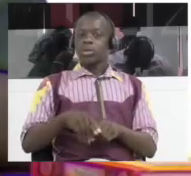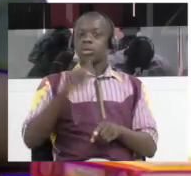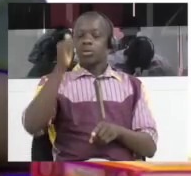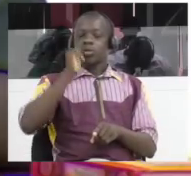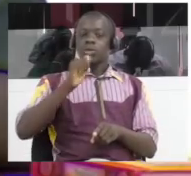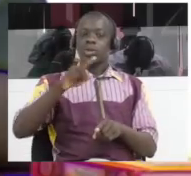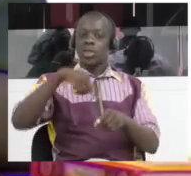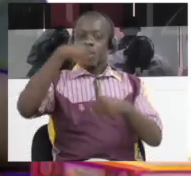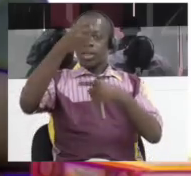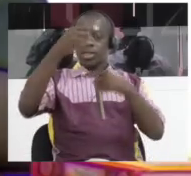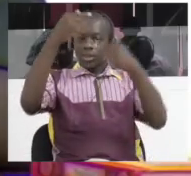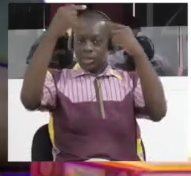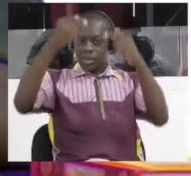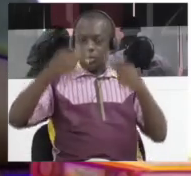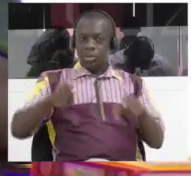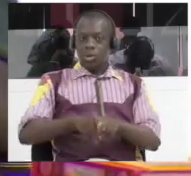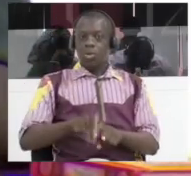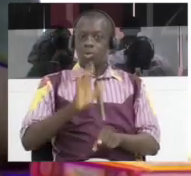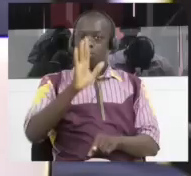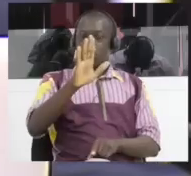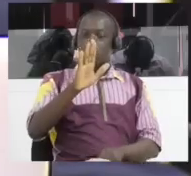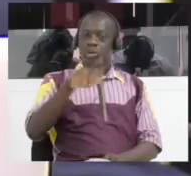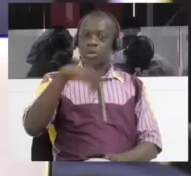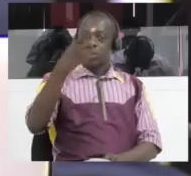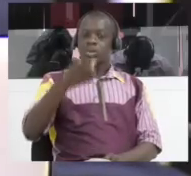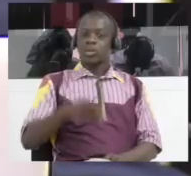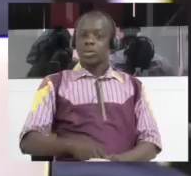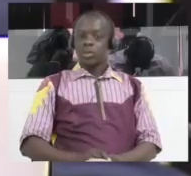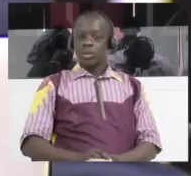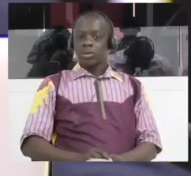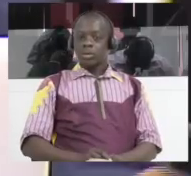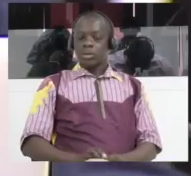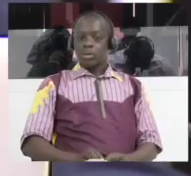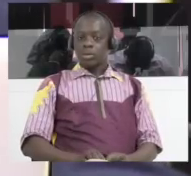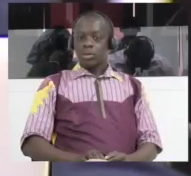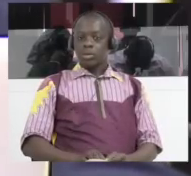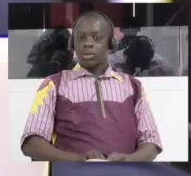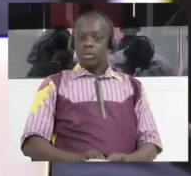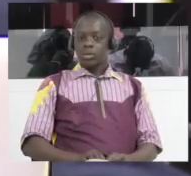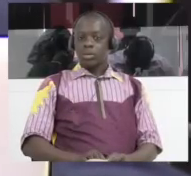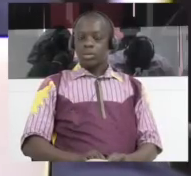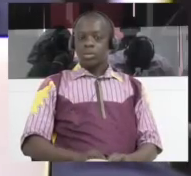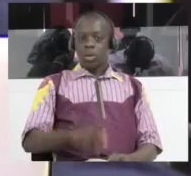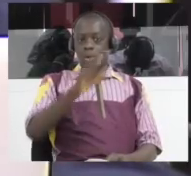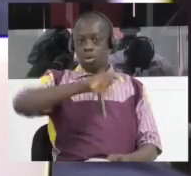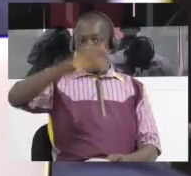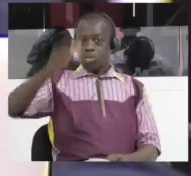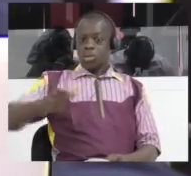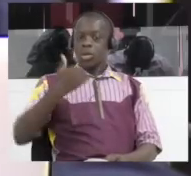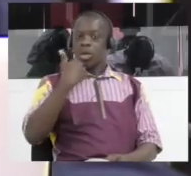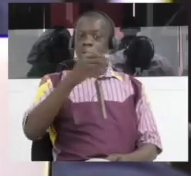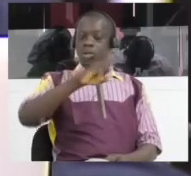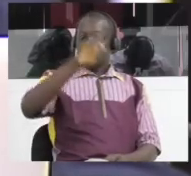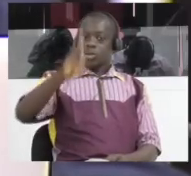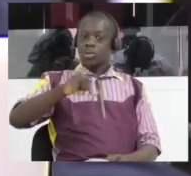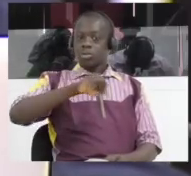testimonies or wait for the appropriate time. Well, the commissioner asks a question. It's for him to decide whether he wants an answer or